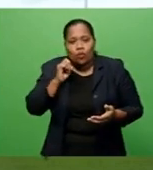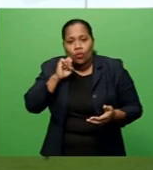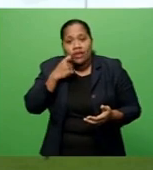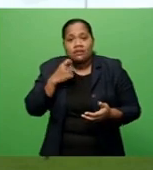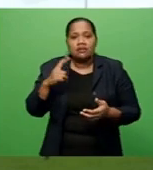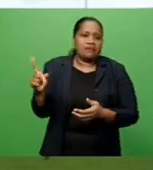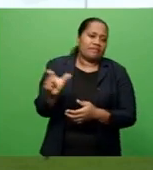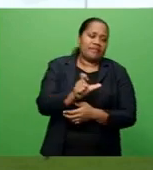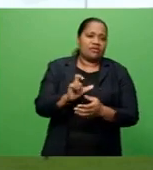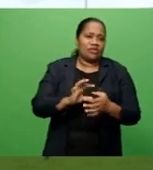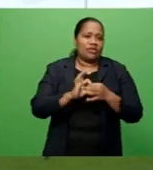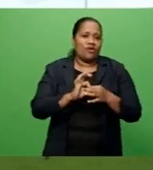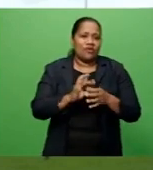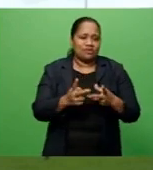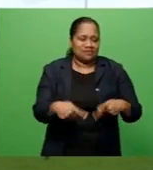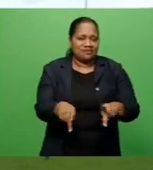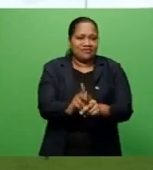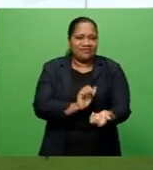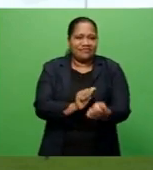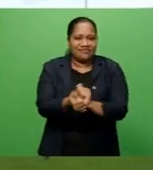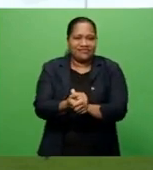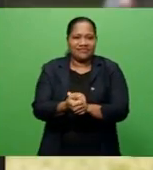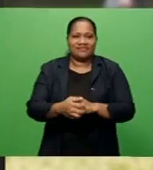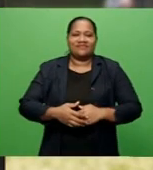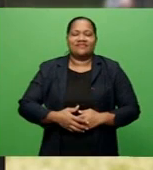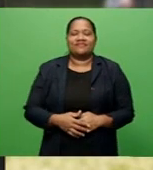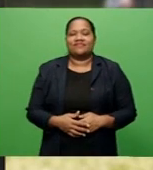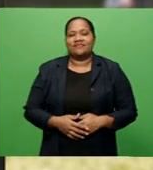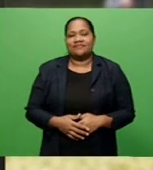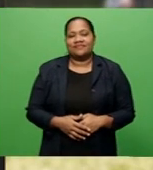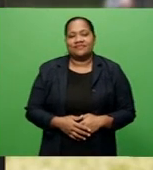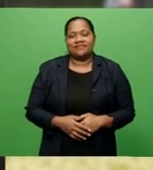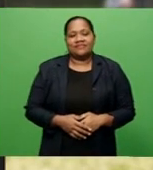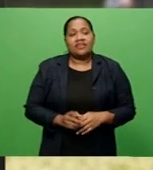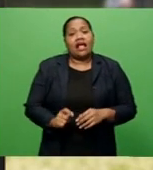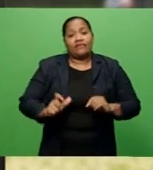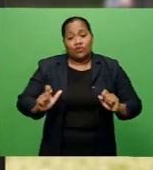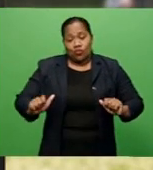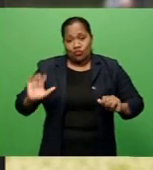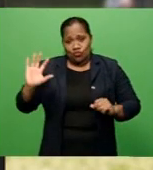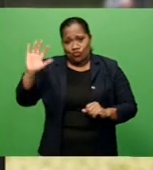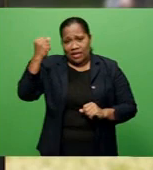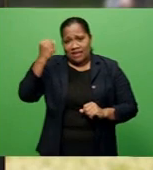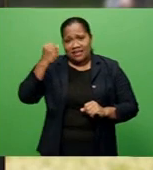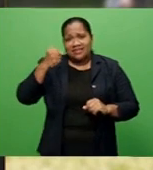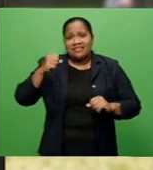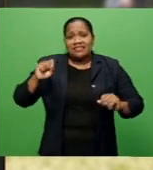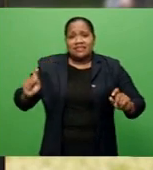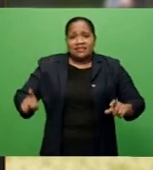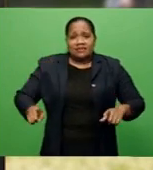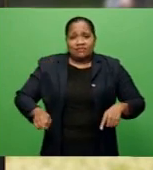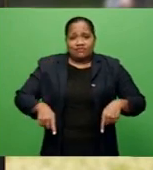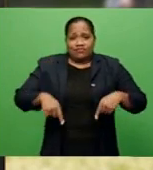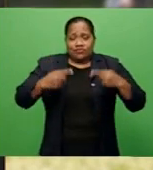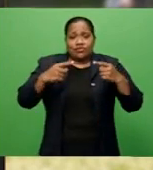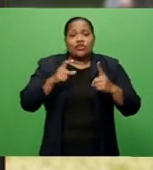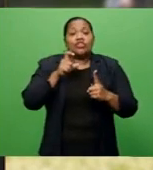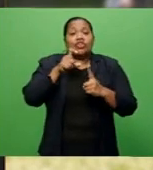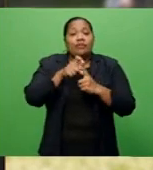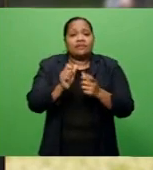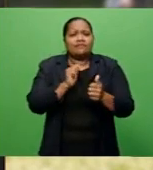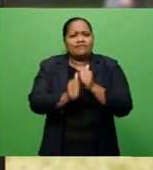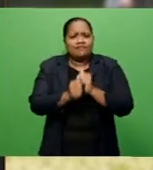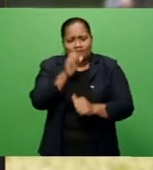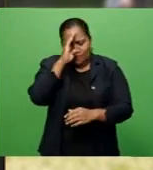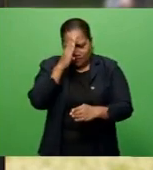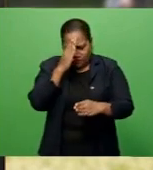turf. Aquiladama, FBC Sports. After winning the Super Series Shield, the Dominion brothers hope to go a step